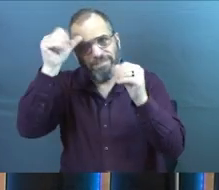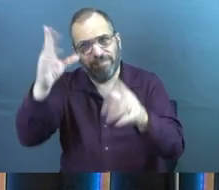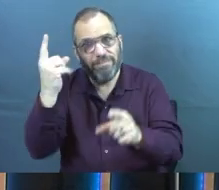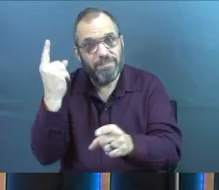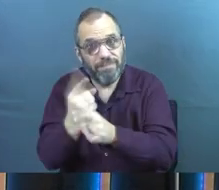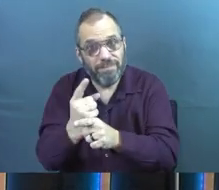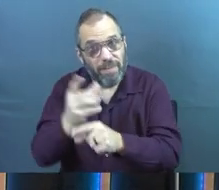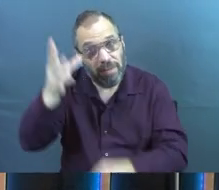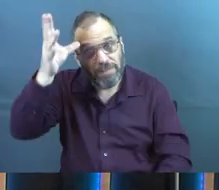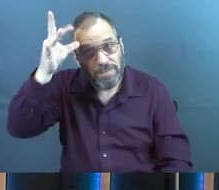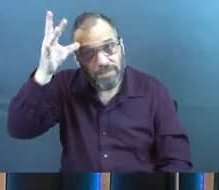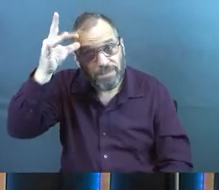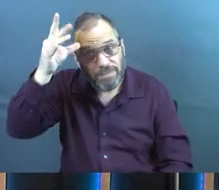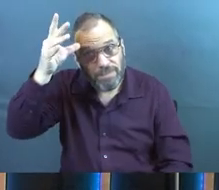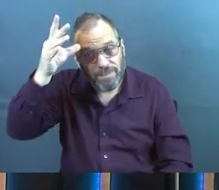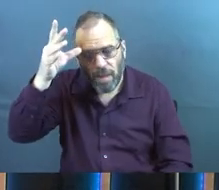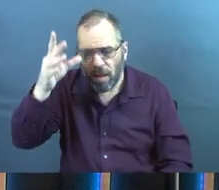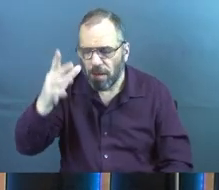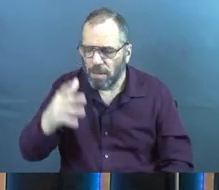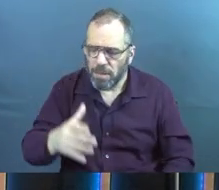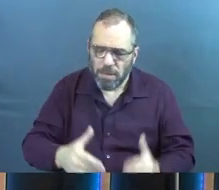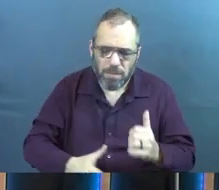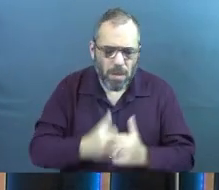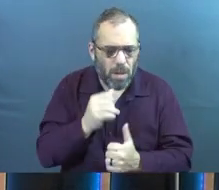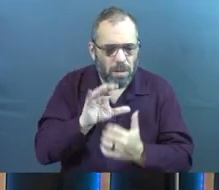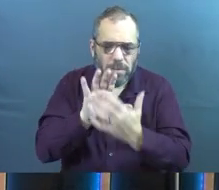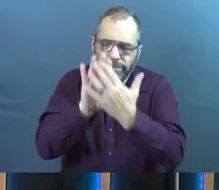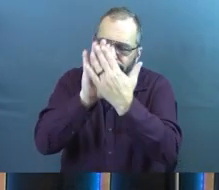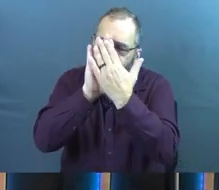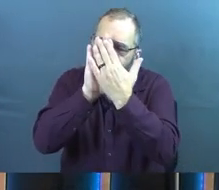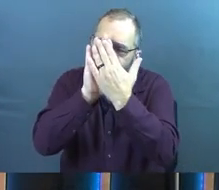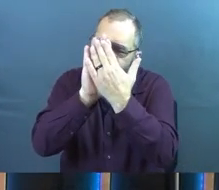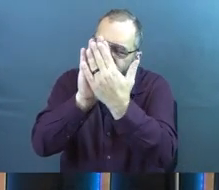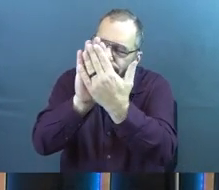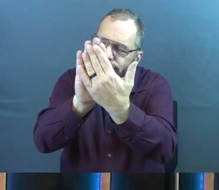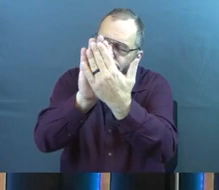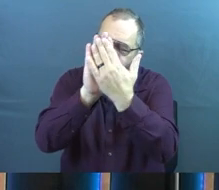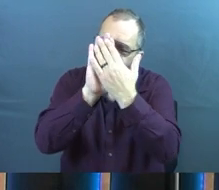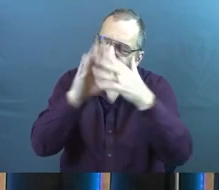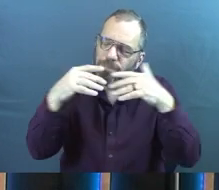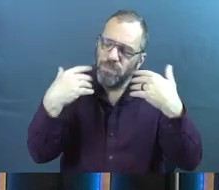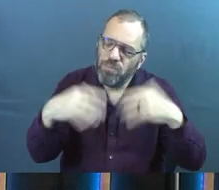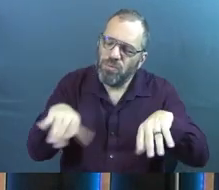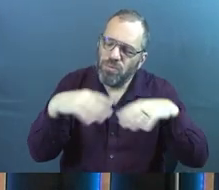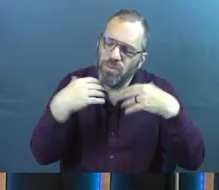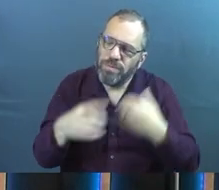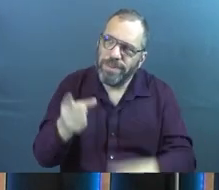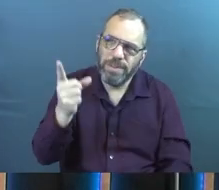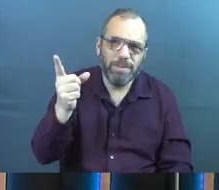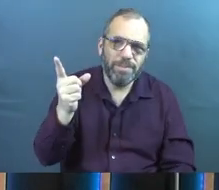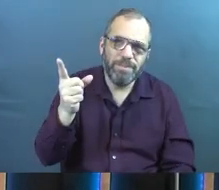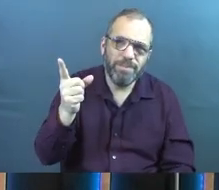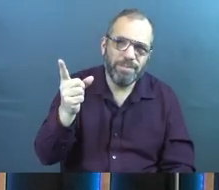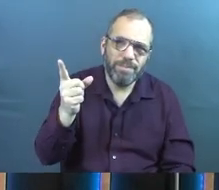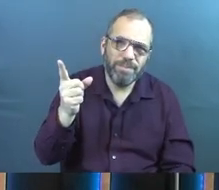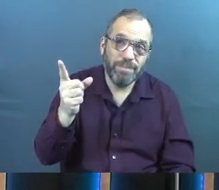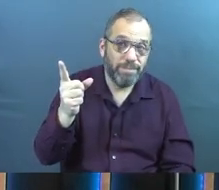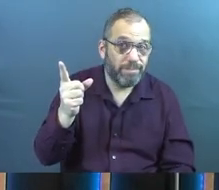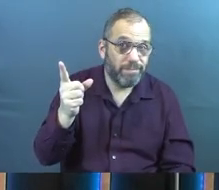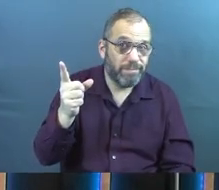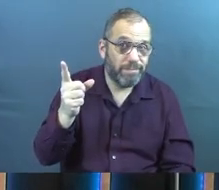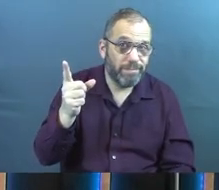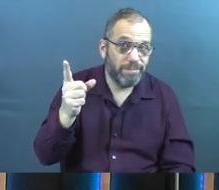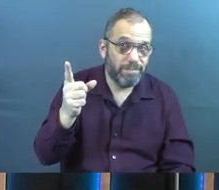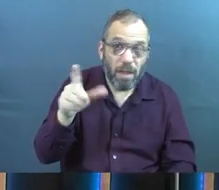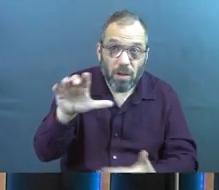right? In the most intimate way possible at all. It's who he is.